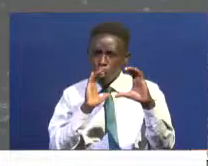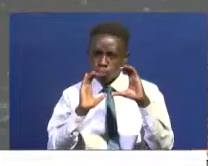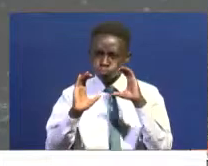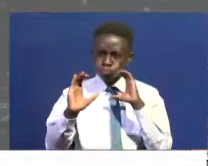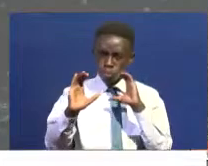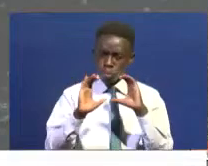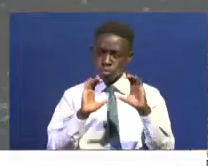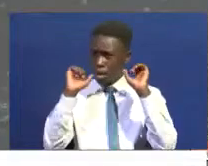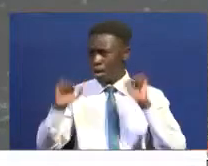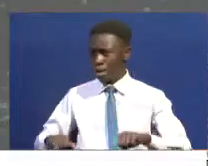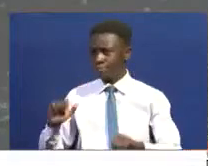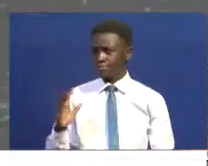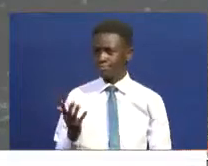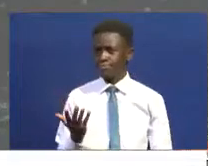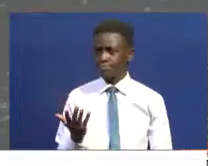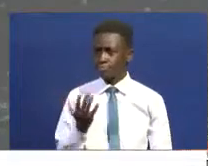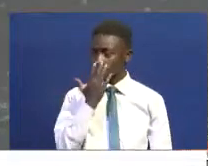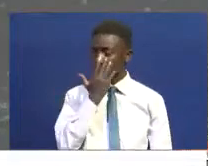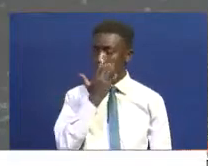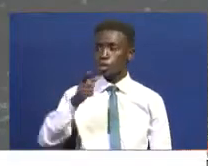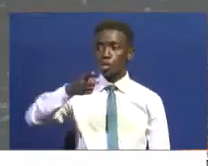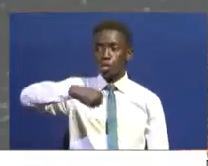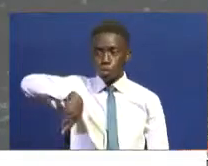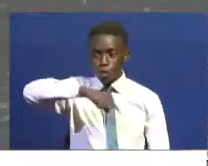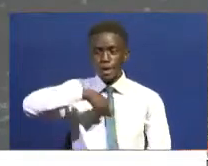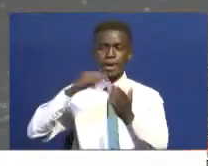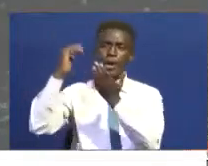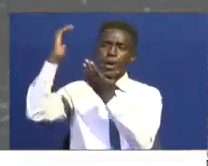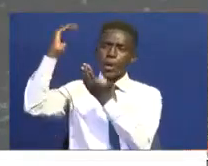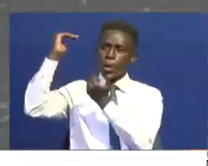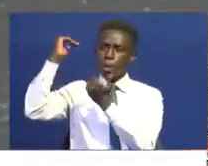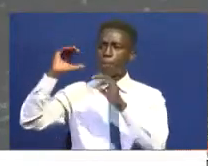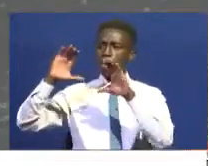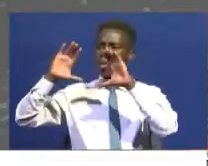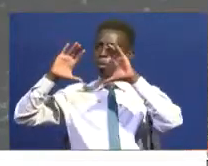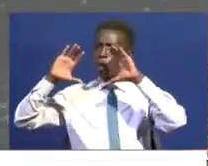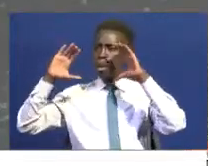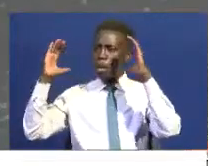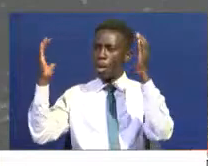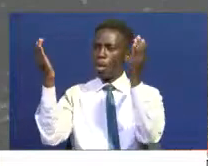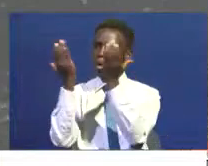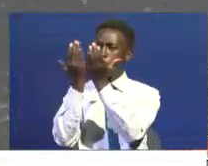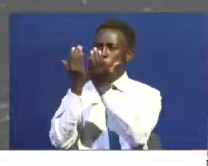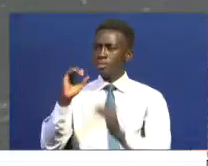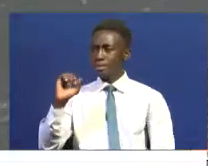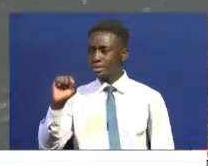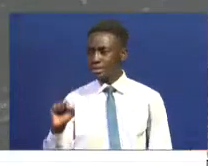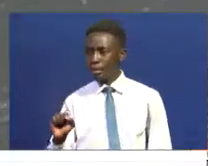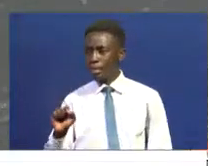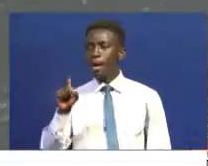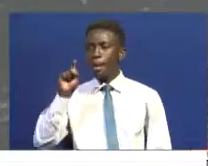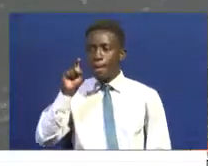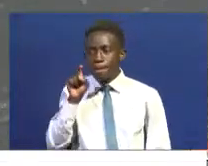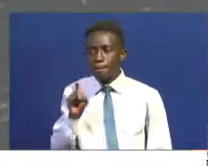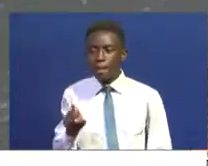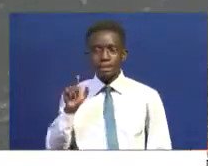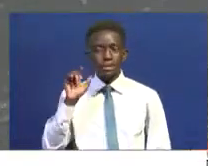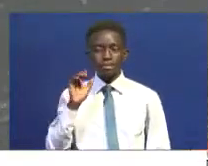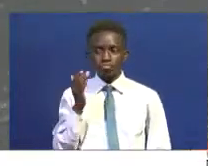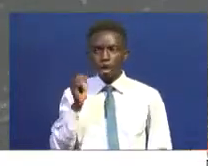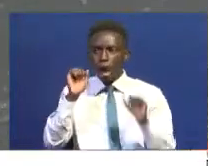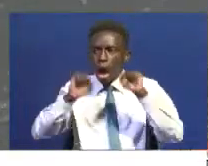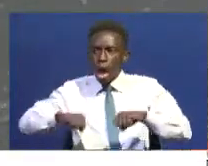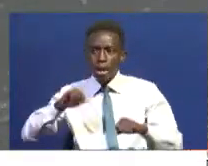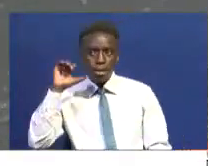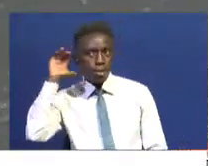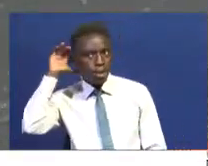oil-producing nation, we are hoping that the global south can be heard in terms of climate financing, that we